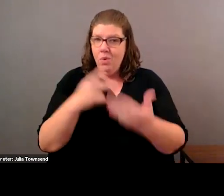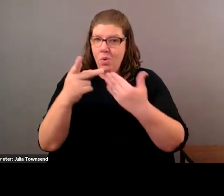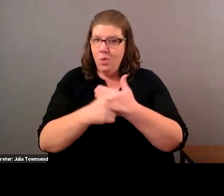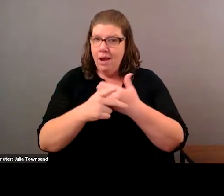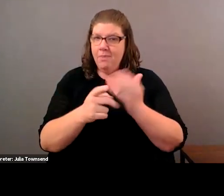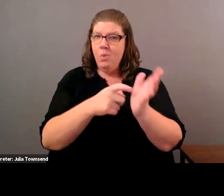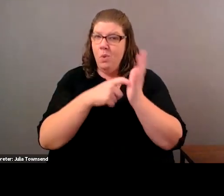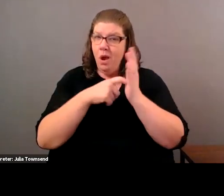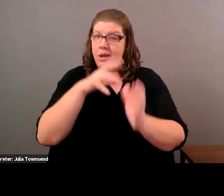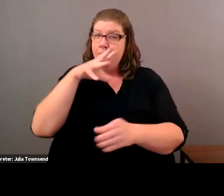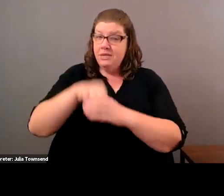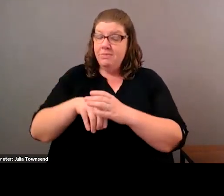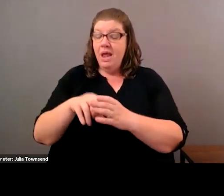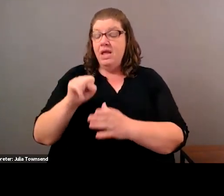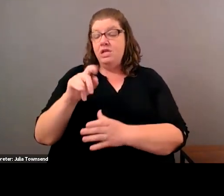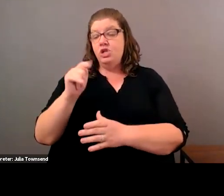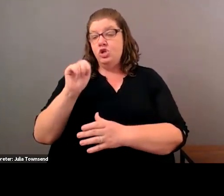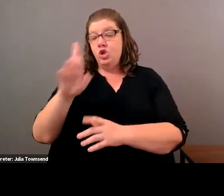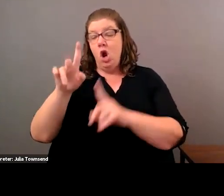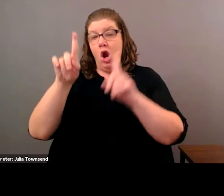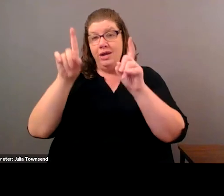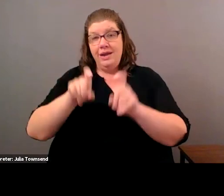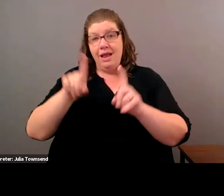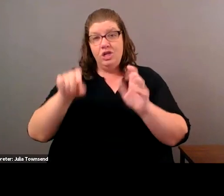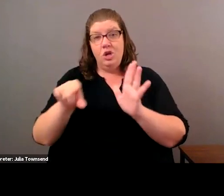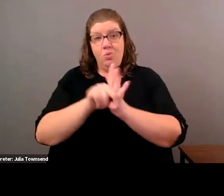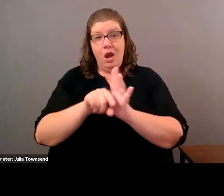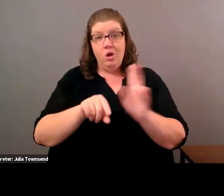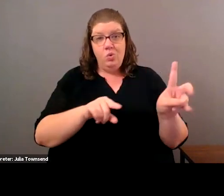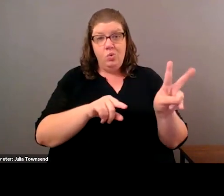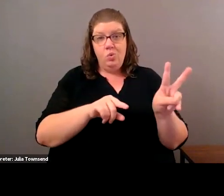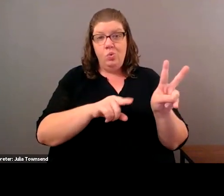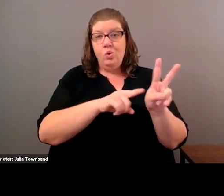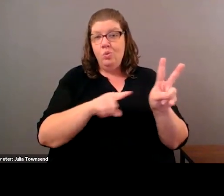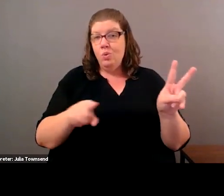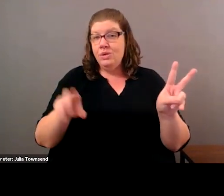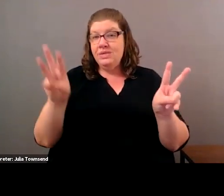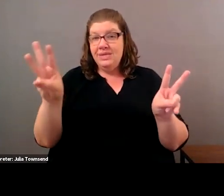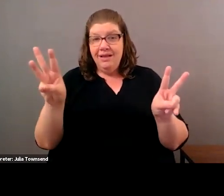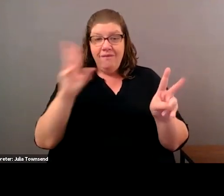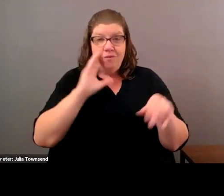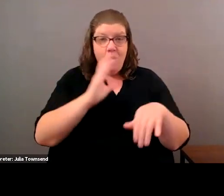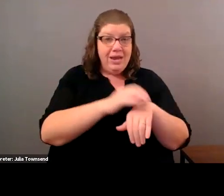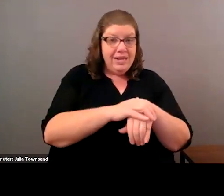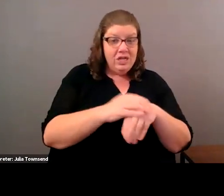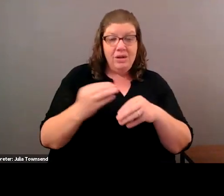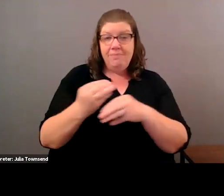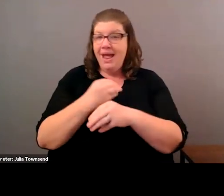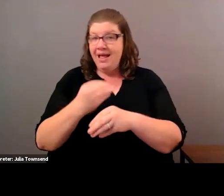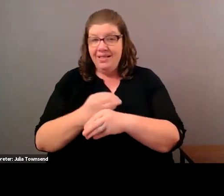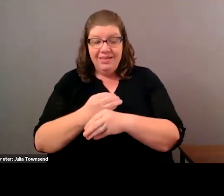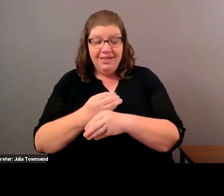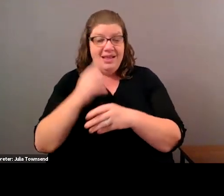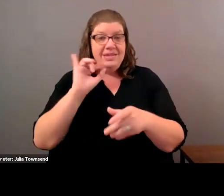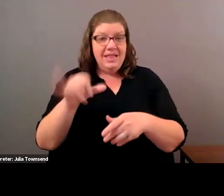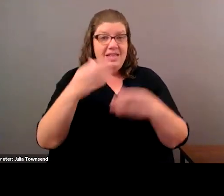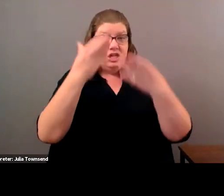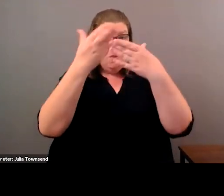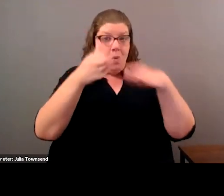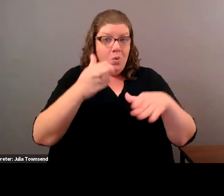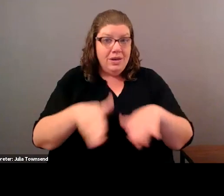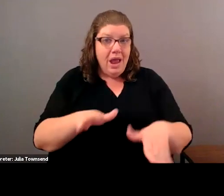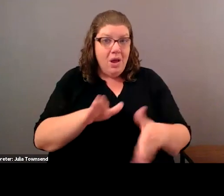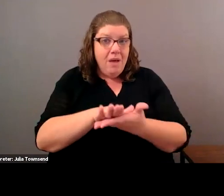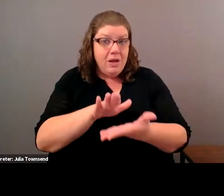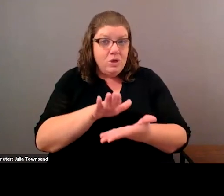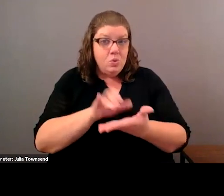participate in the STAR testing in grades 2 through 6 for English and math? Is this broken down by school?